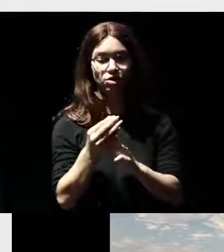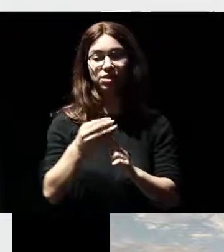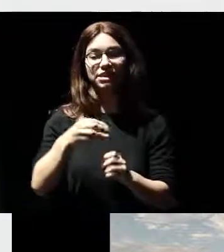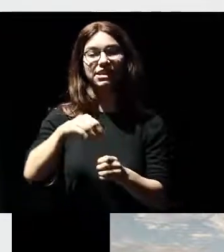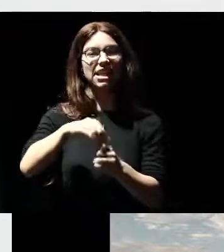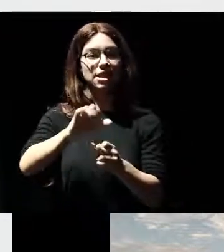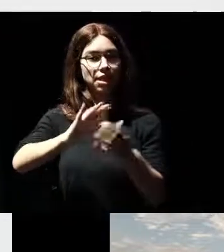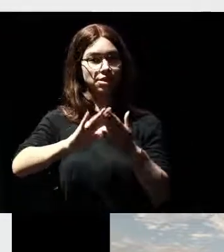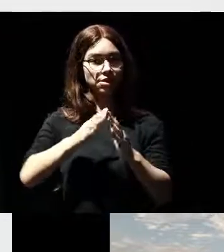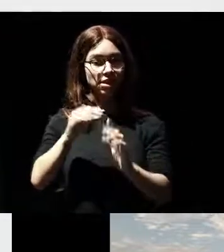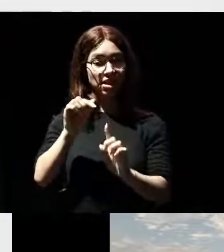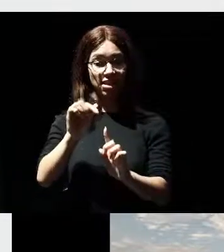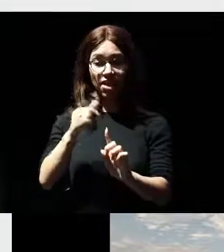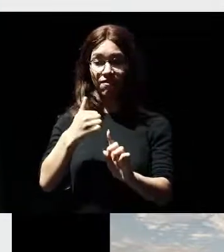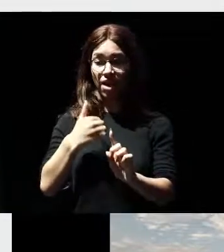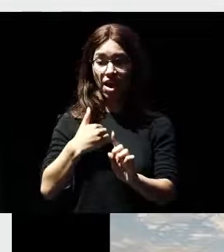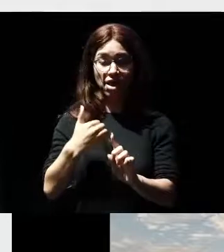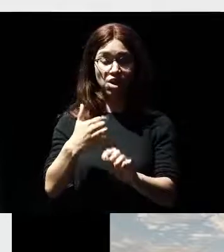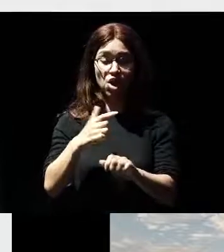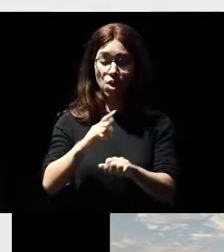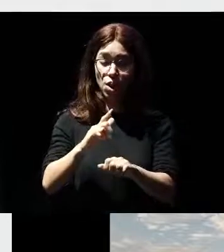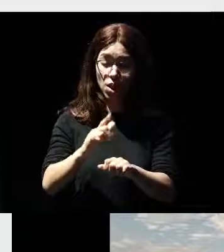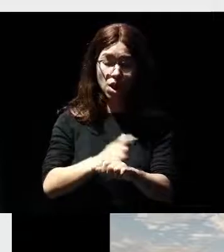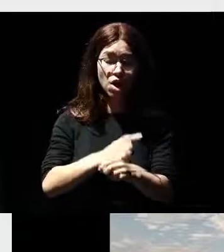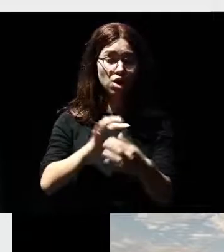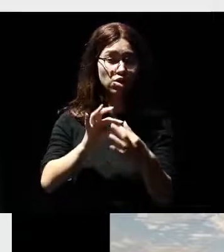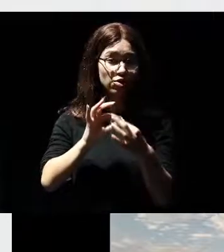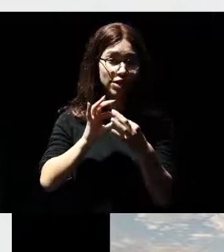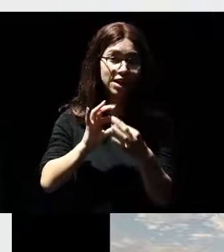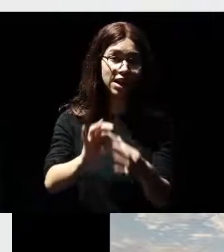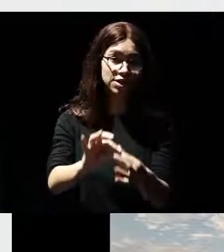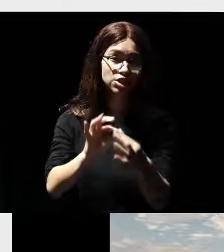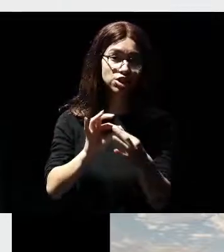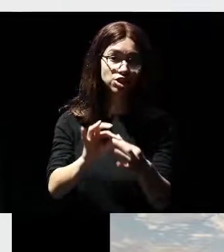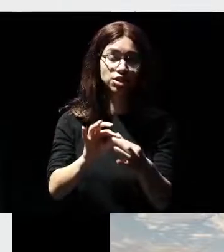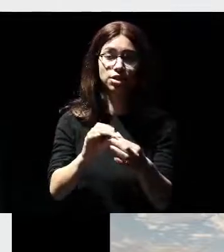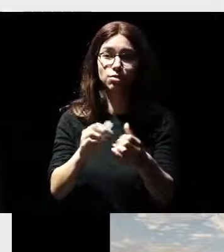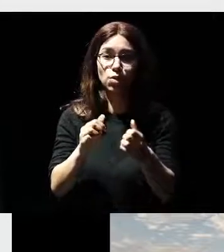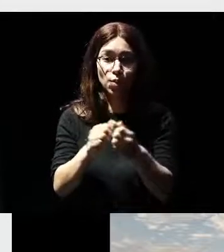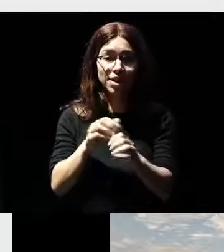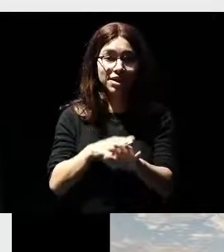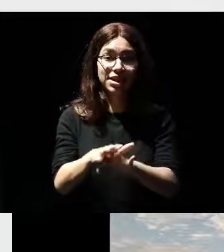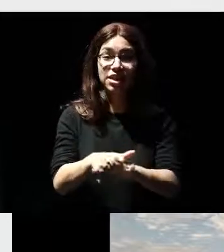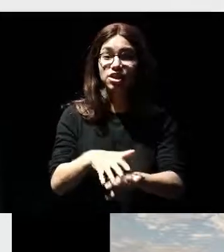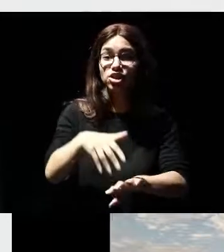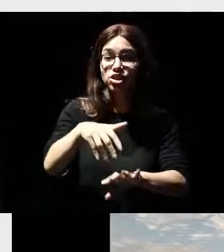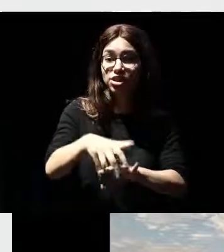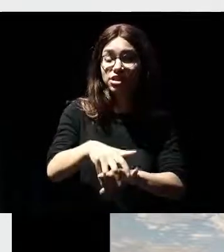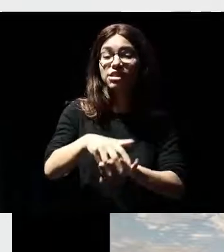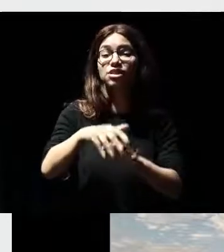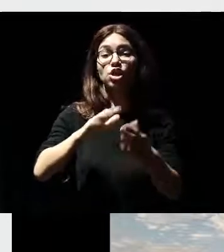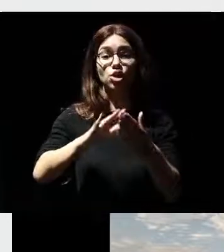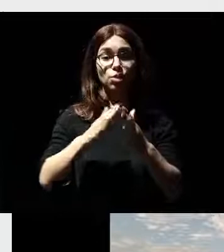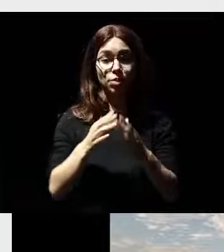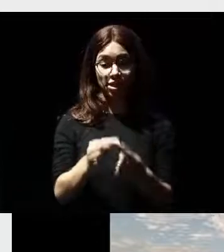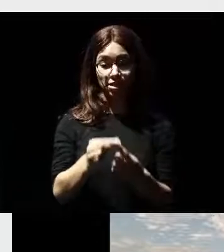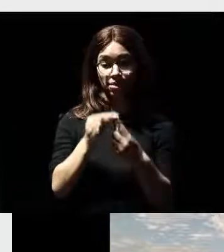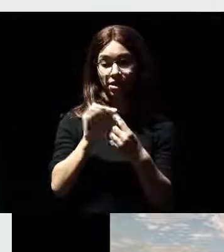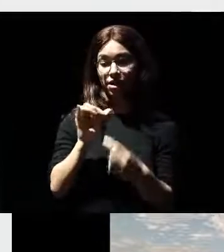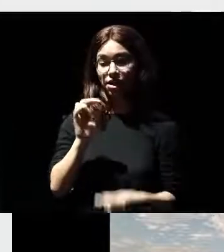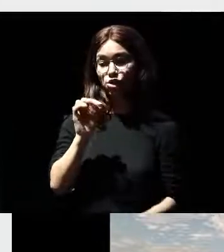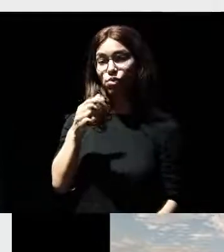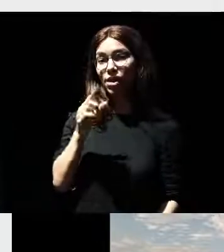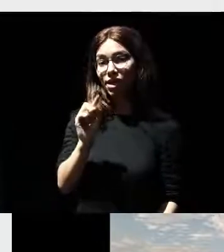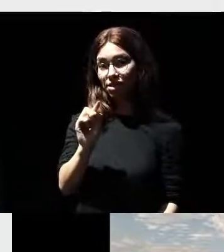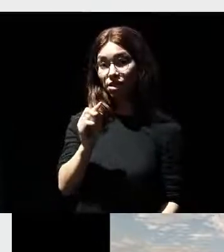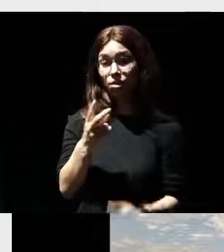had a long relationship with Indigenous communities, especially Inuit communities,